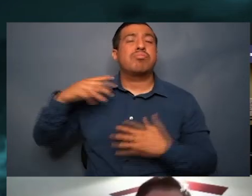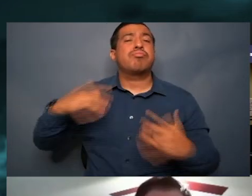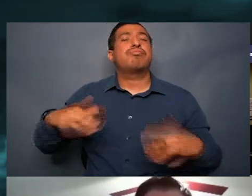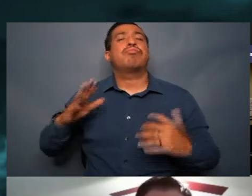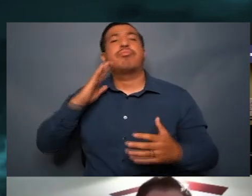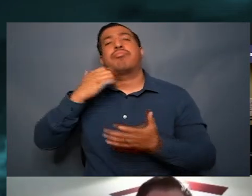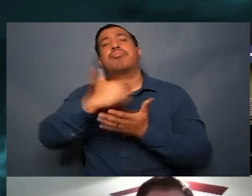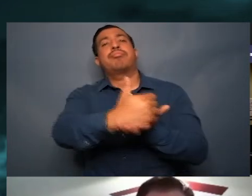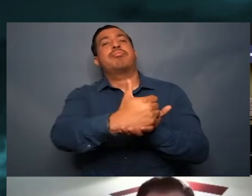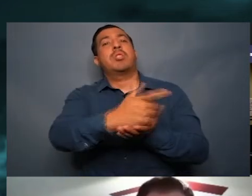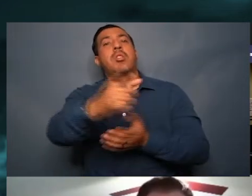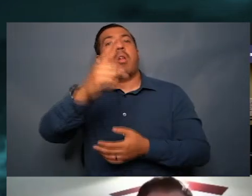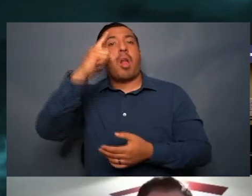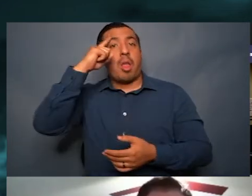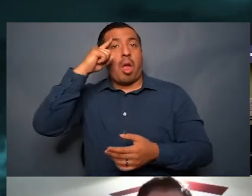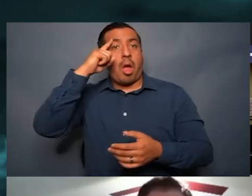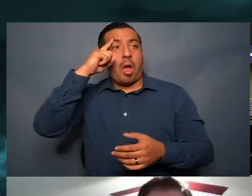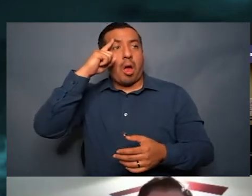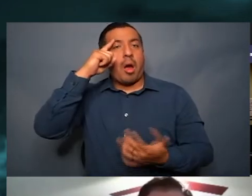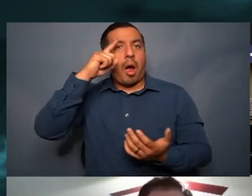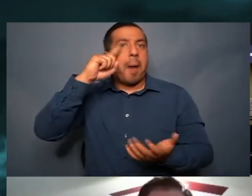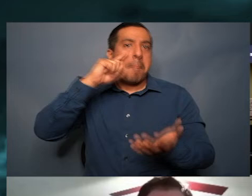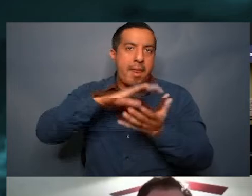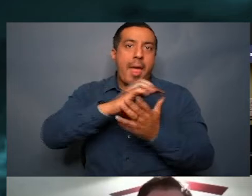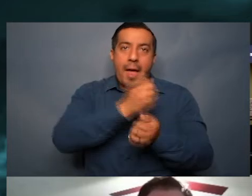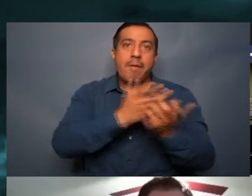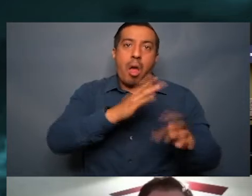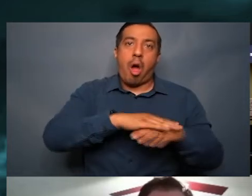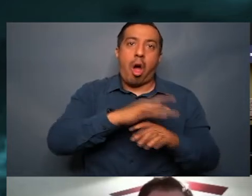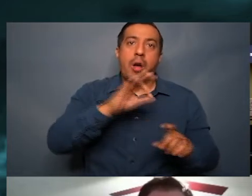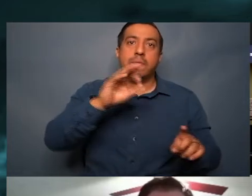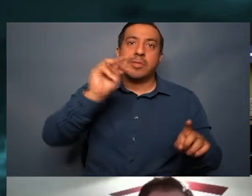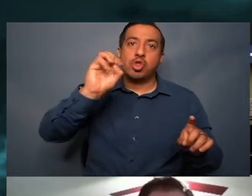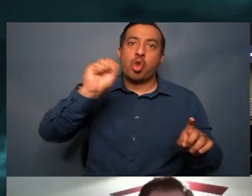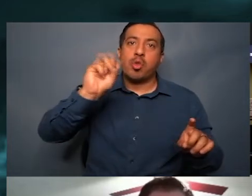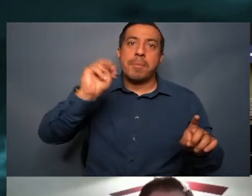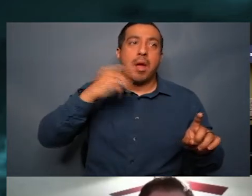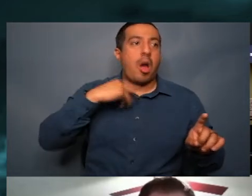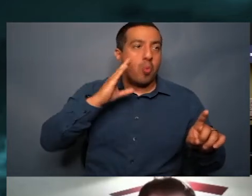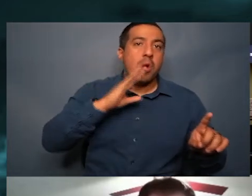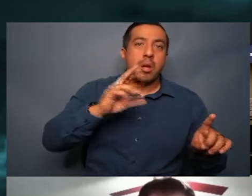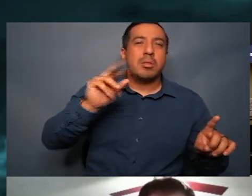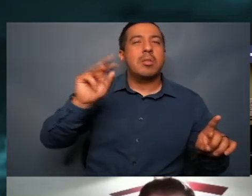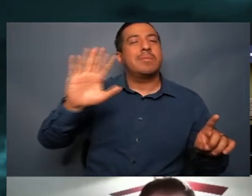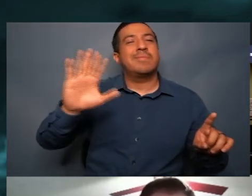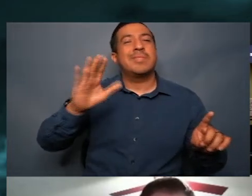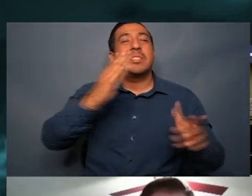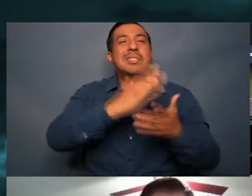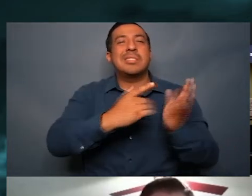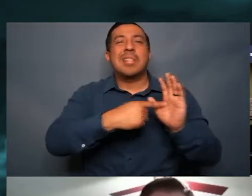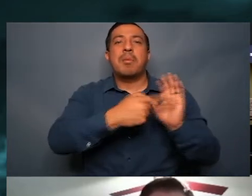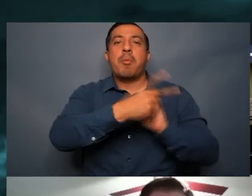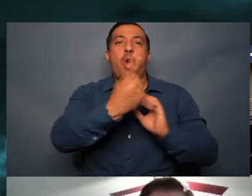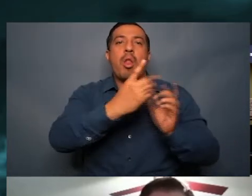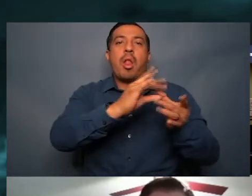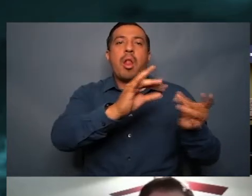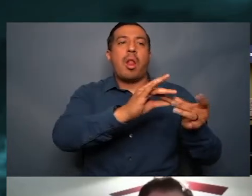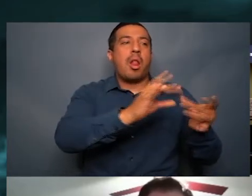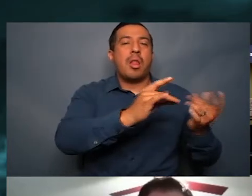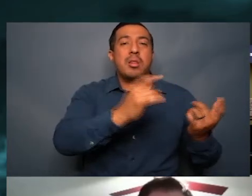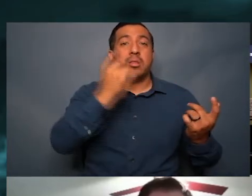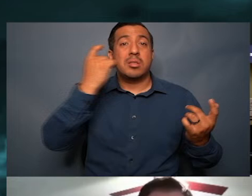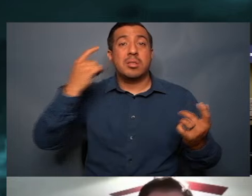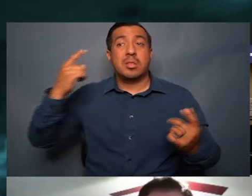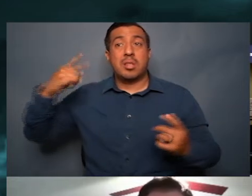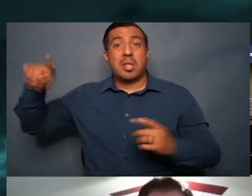Don't just believe everything on social media, and make sure you're getting, not hearsay information. As a